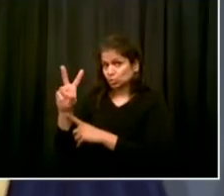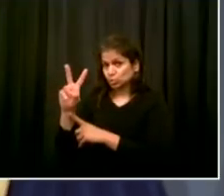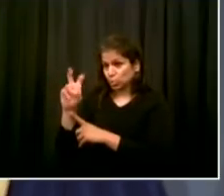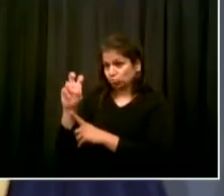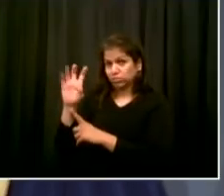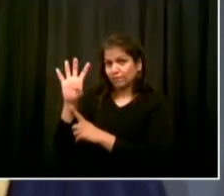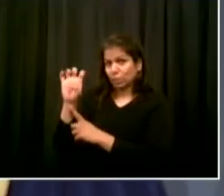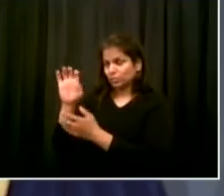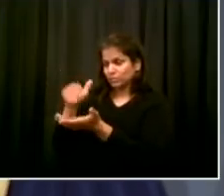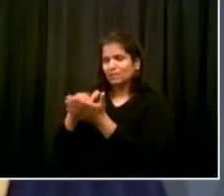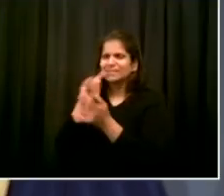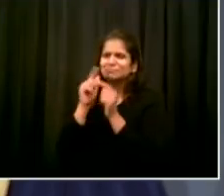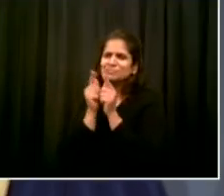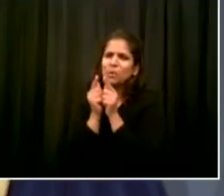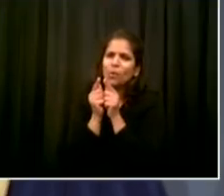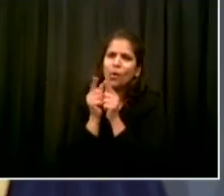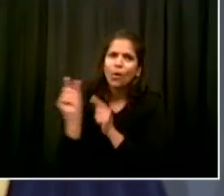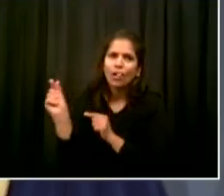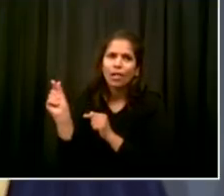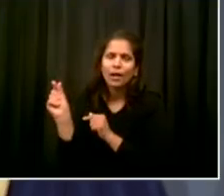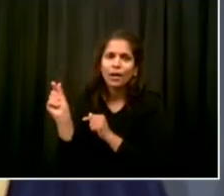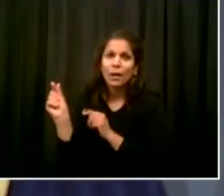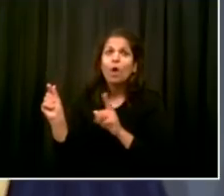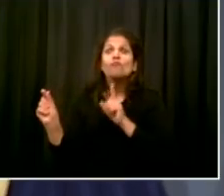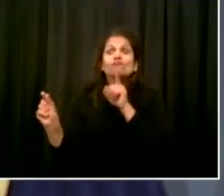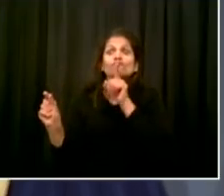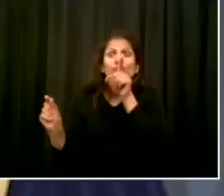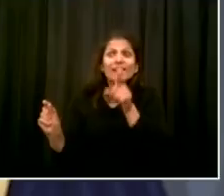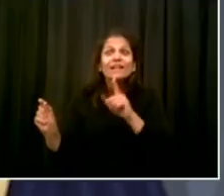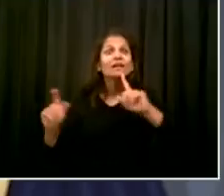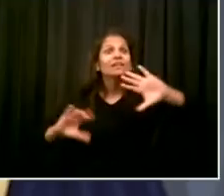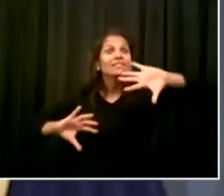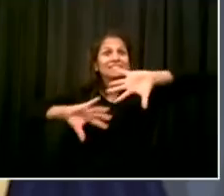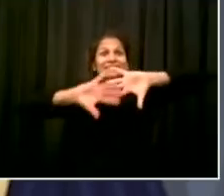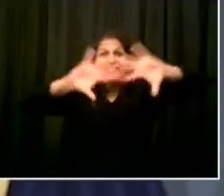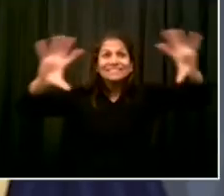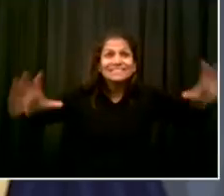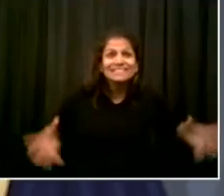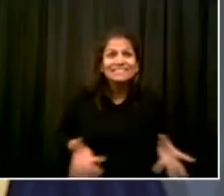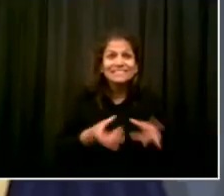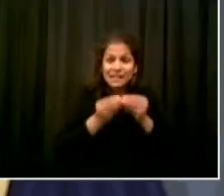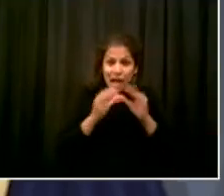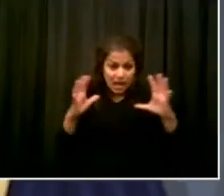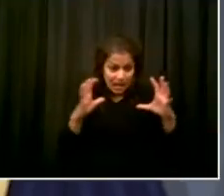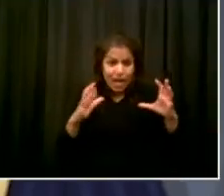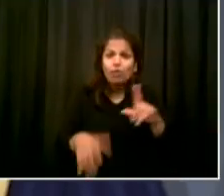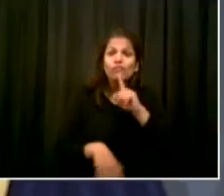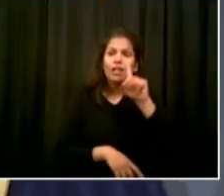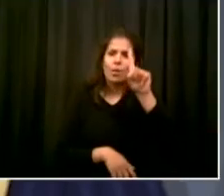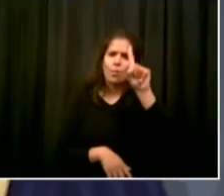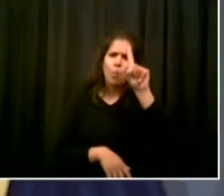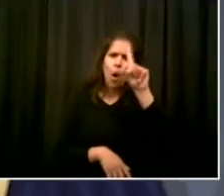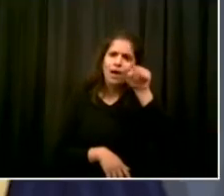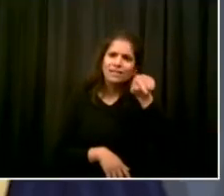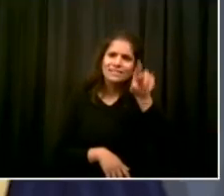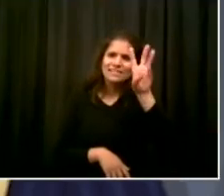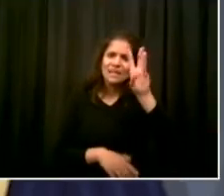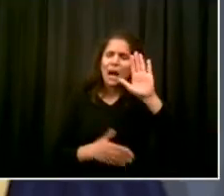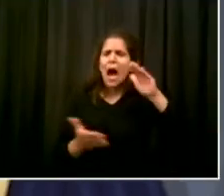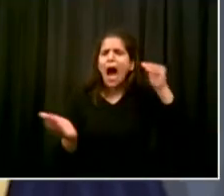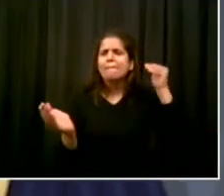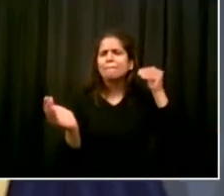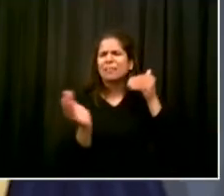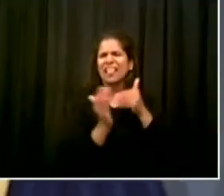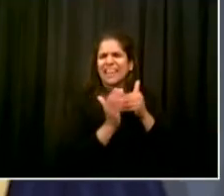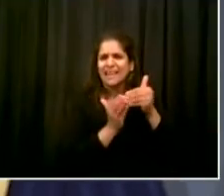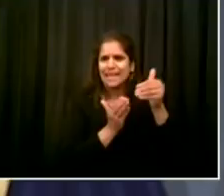miracles, Jacob. I expected people to start testing and seeing if they were comfortable. People starting to see what their colleagues experienced before they